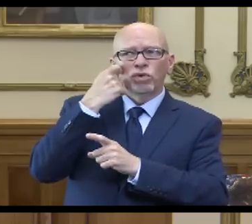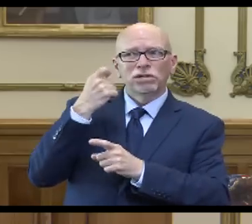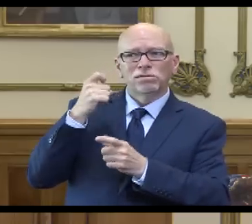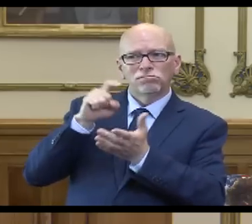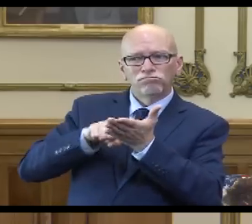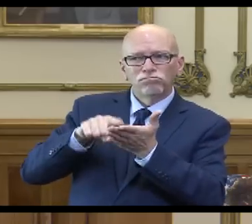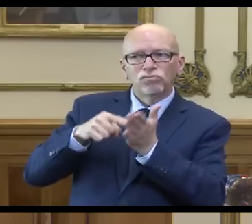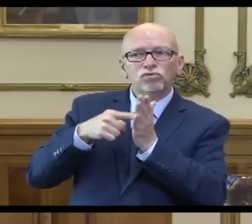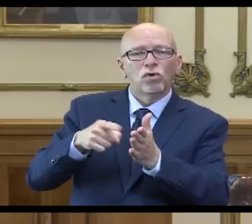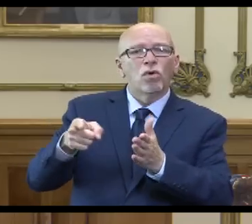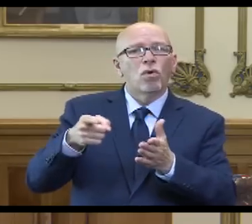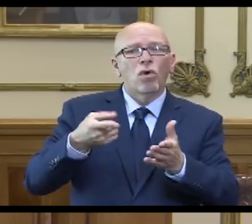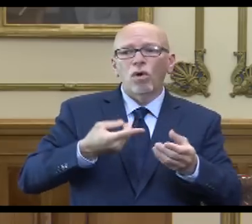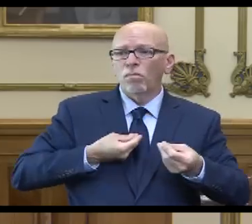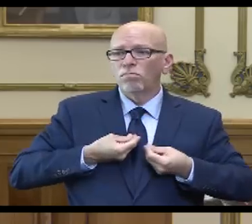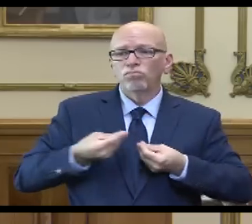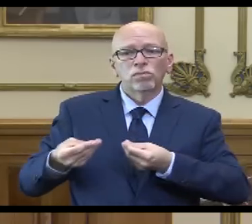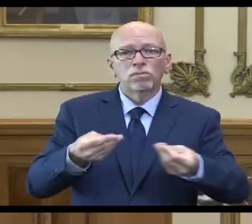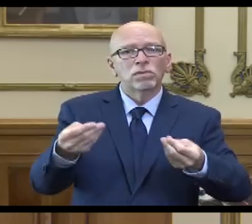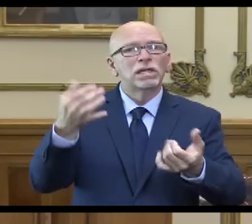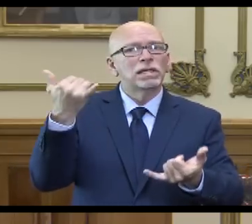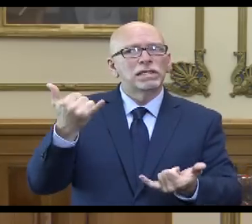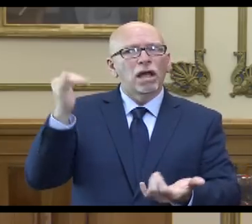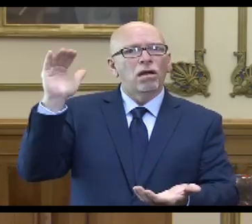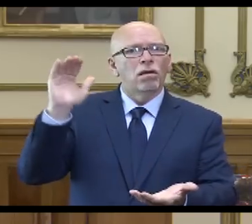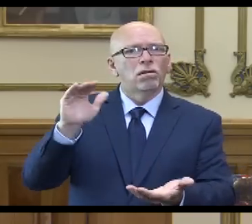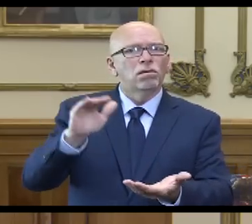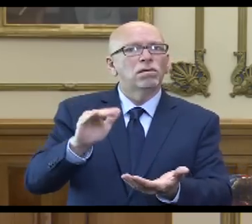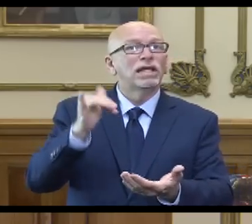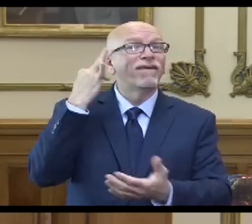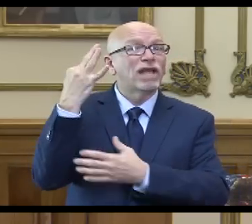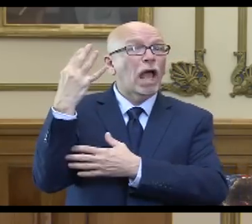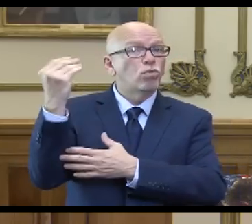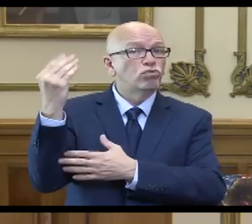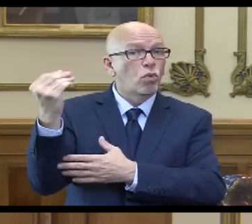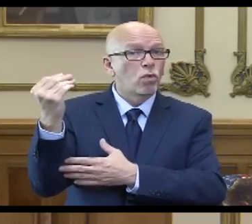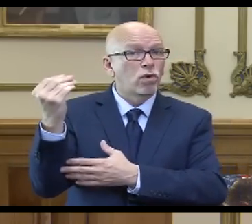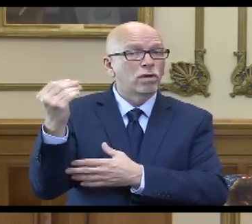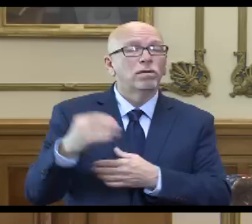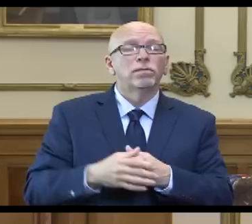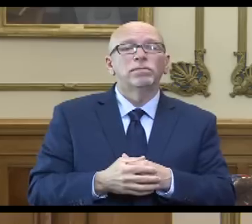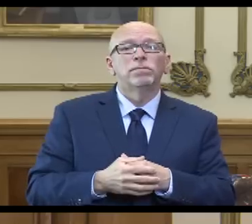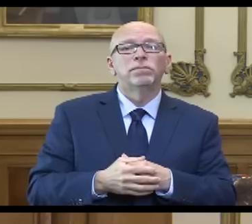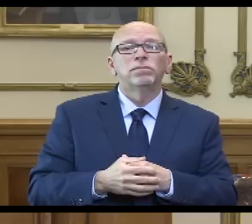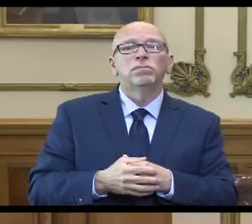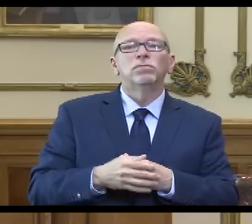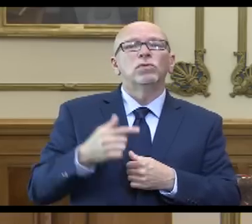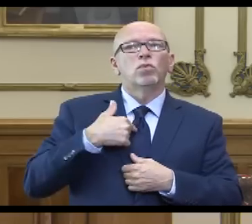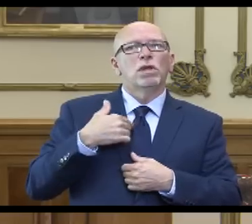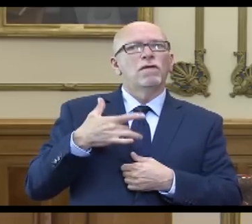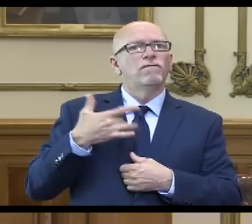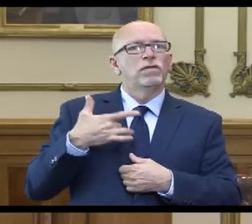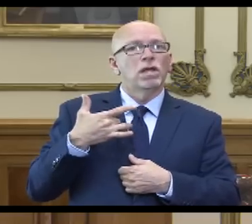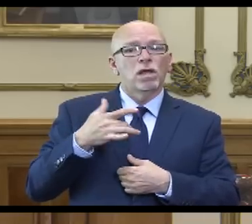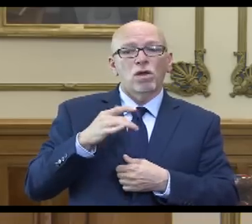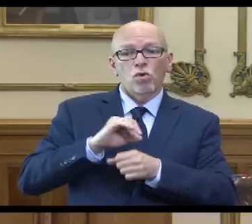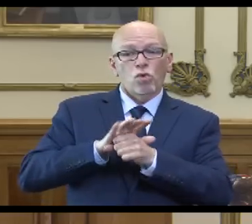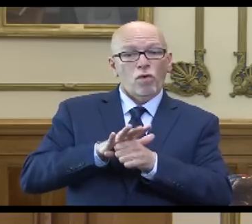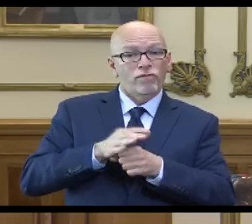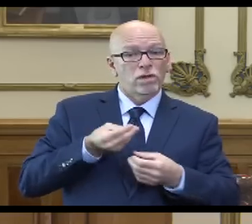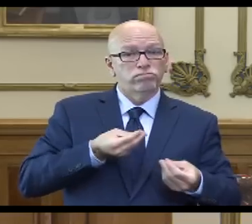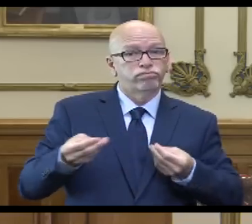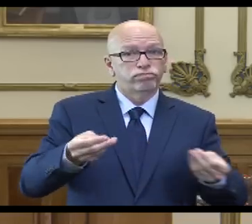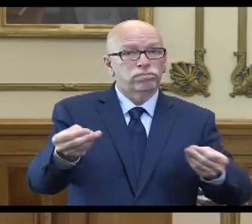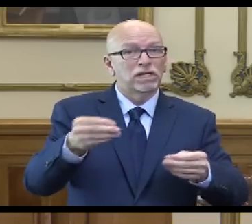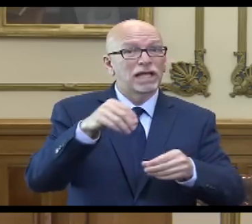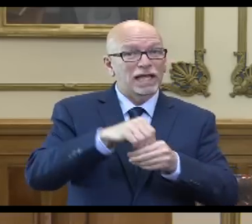that transmission risks are much lower outdoors. We believe that the risk of COVID transmission in long-term